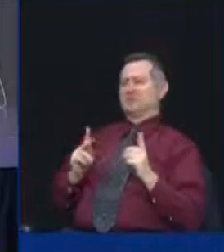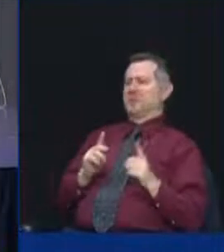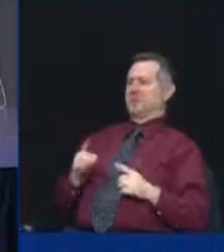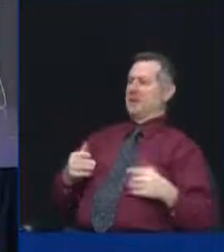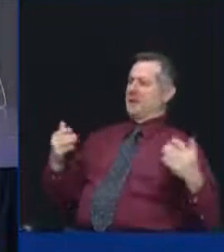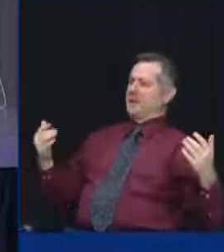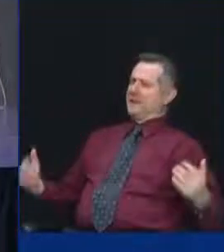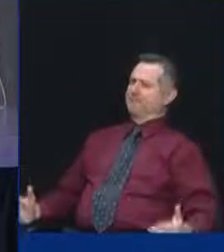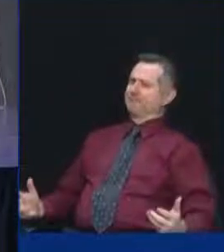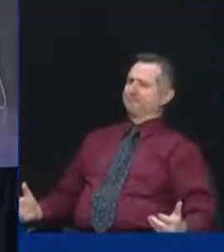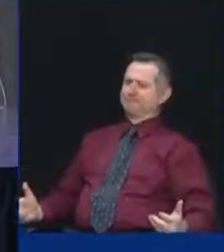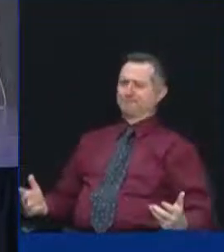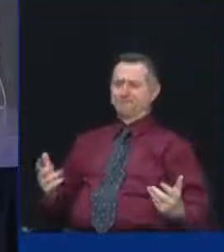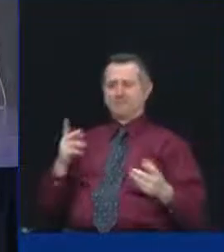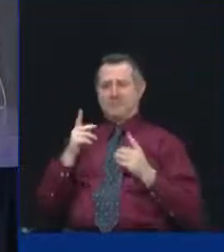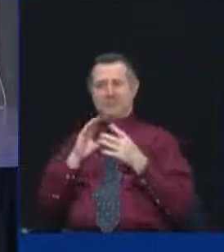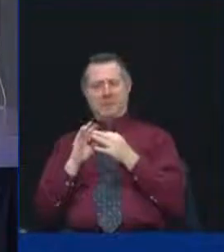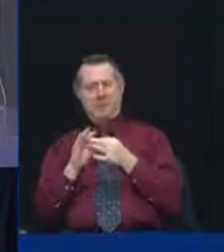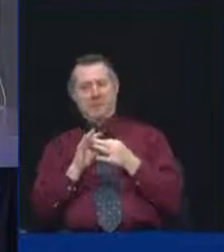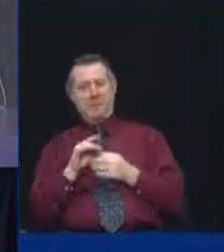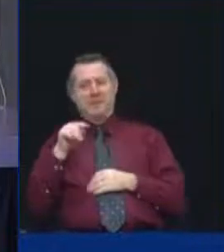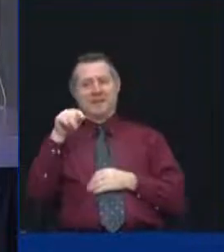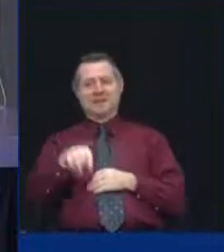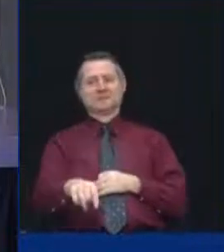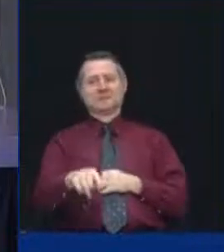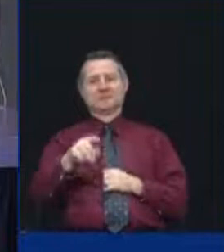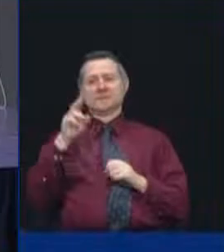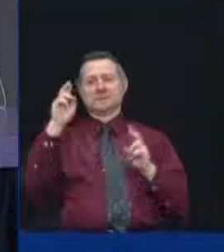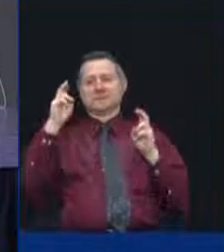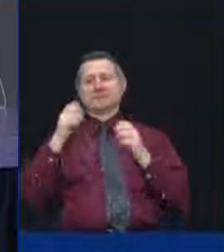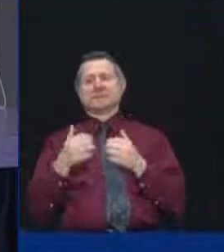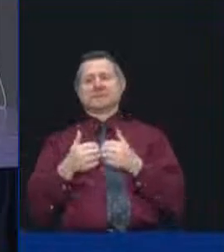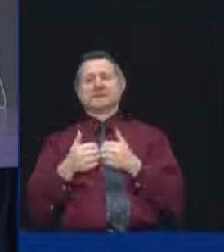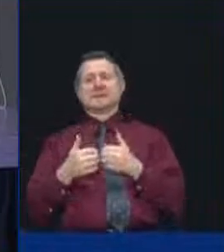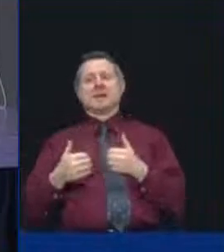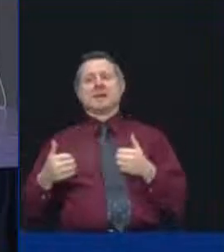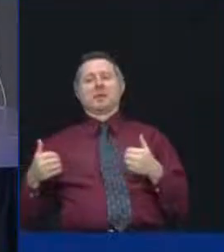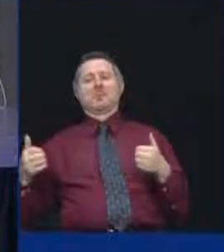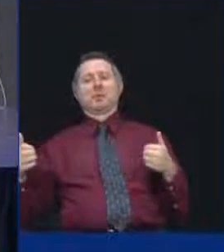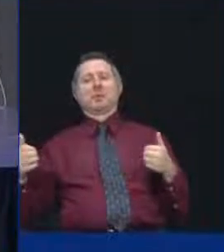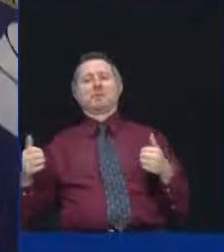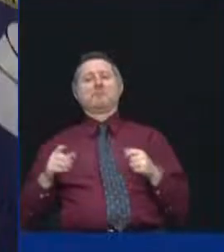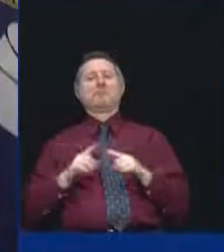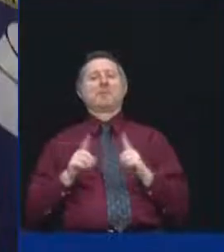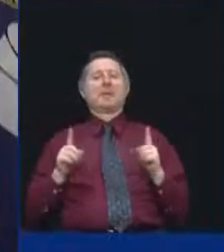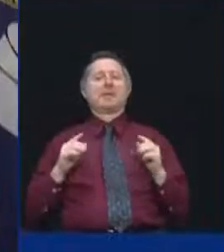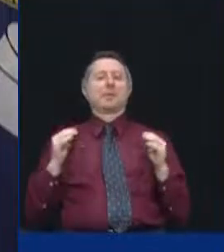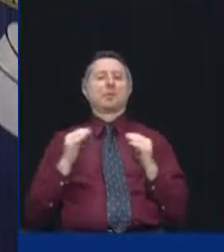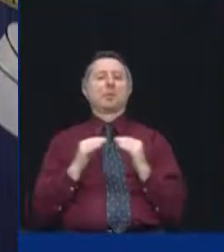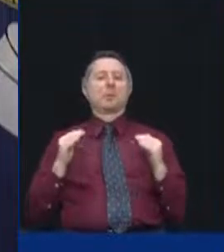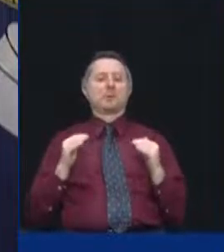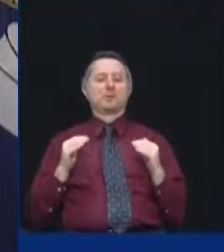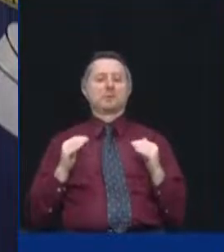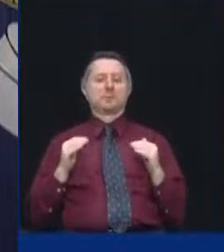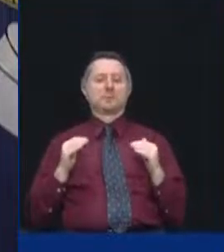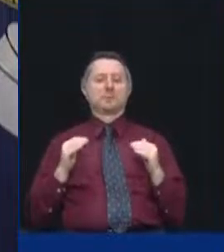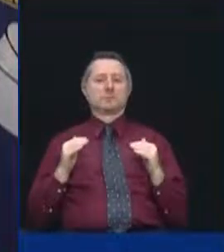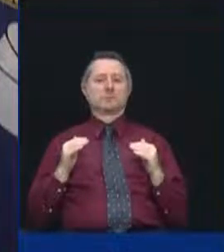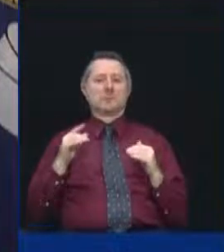been done already, say this is separate but equal treatment? No, you have no